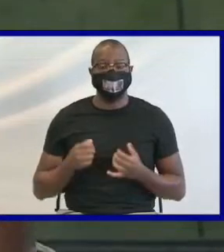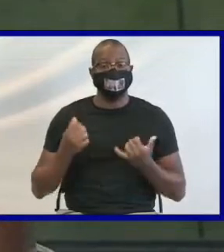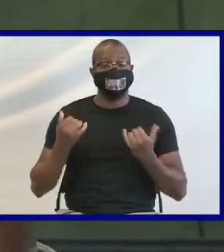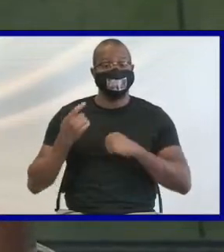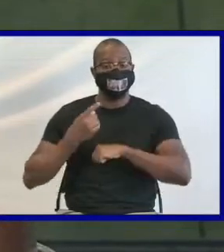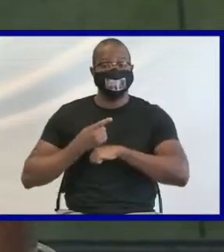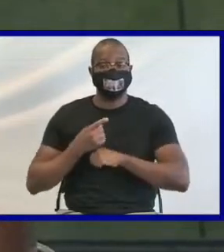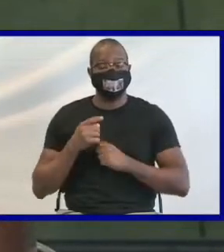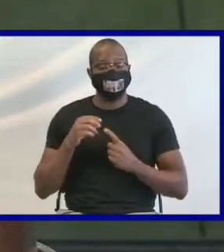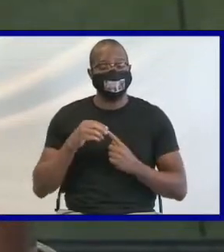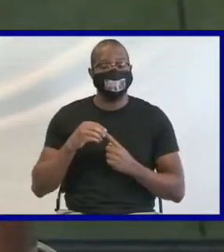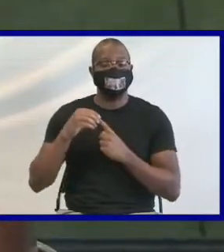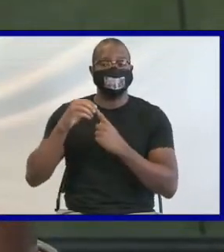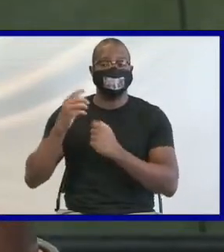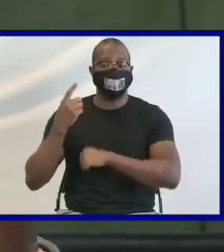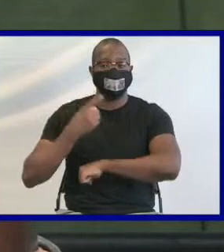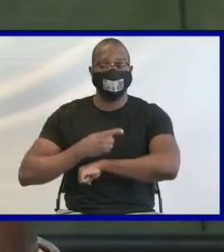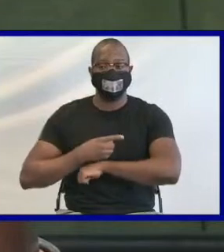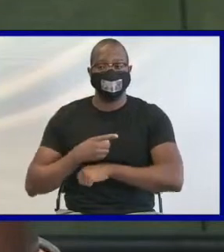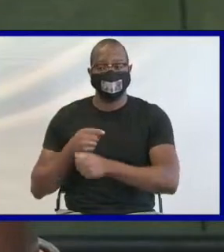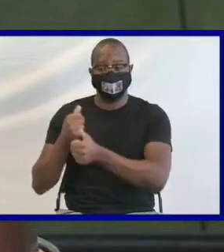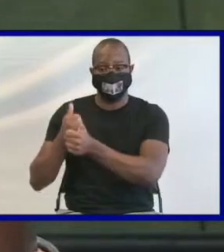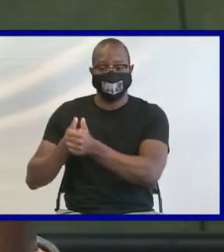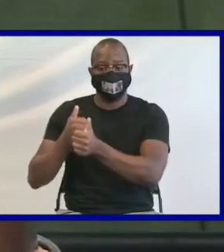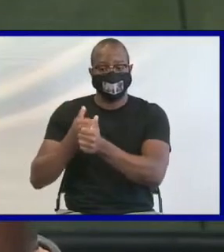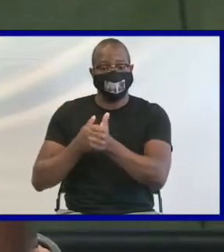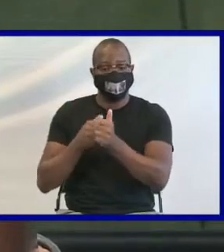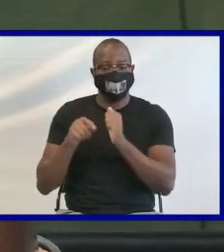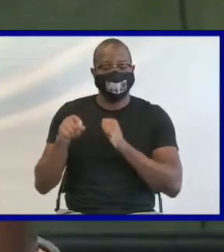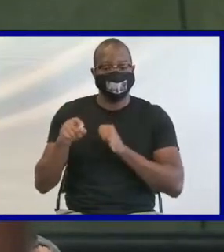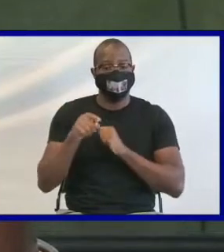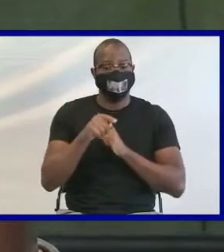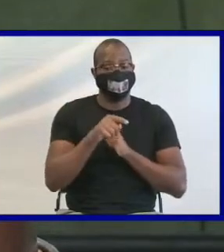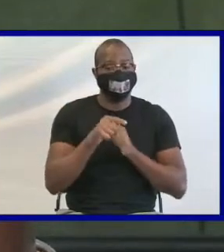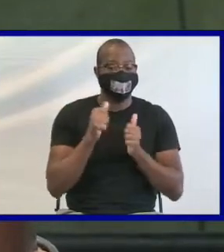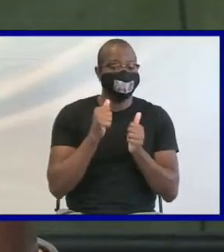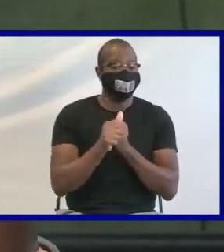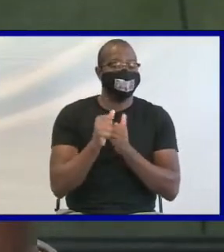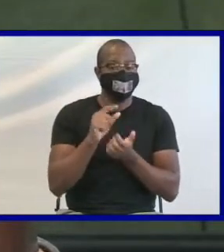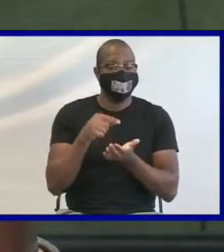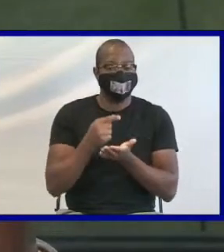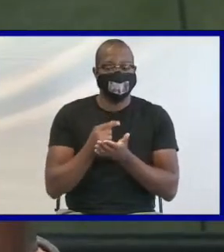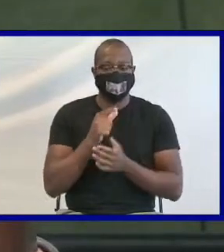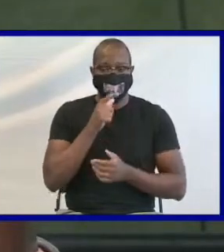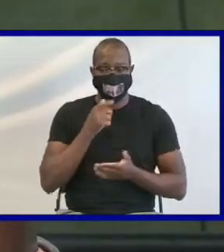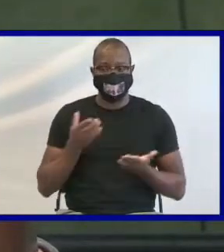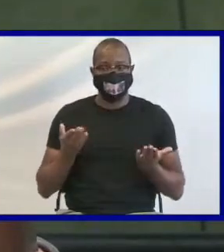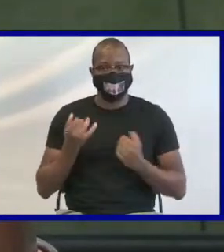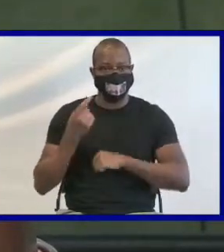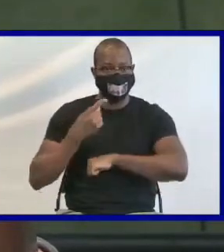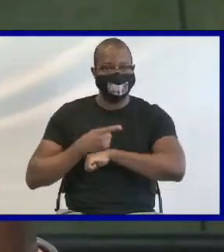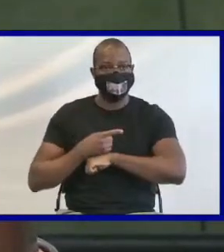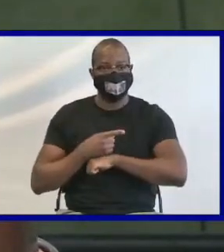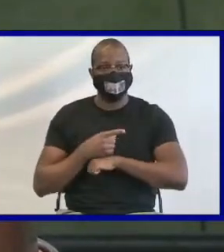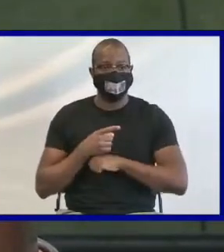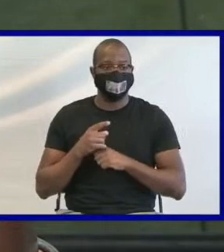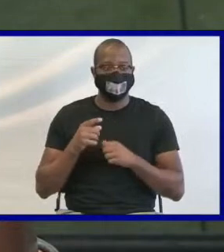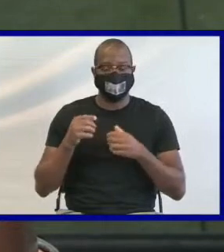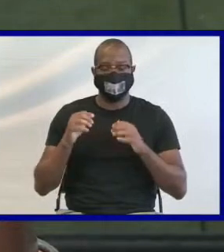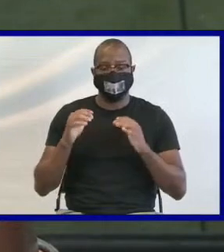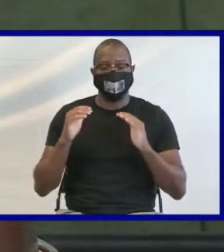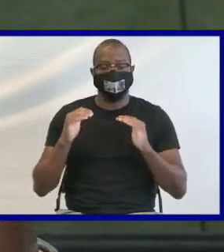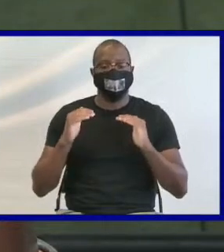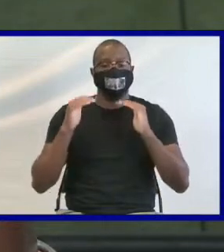Today is a very special day. Each and every one of my fellow graduates sitting here today have accomplished a major step in their